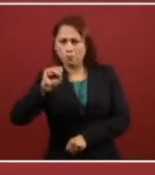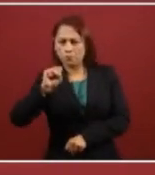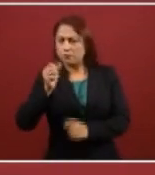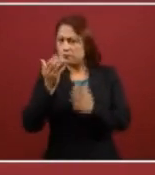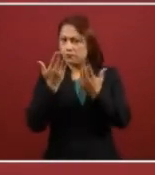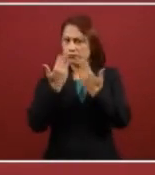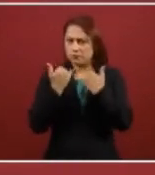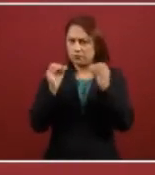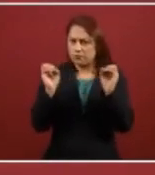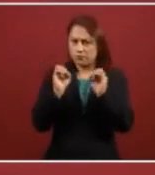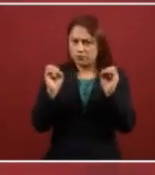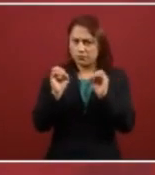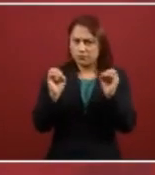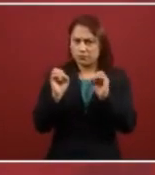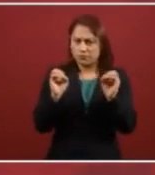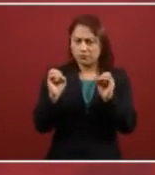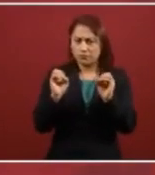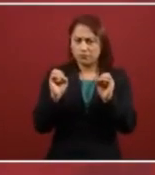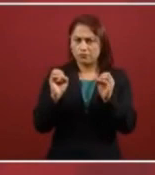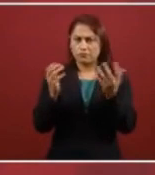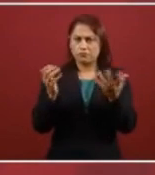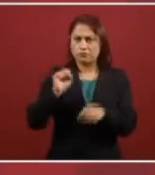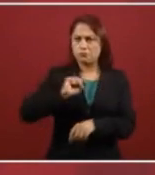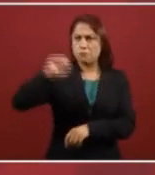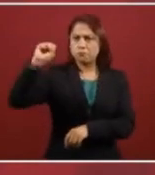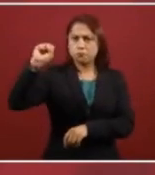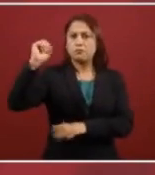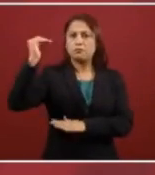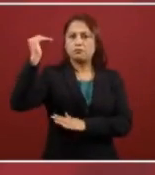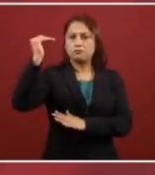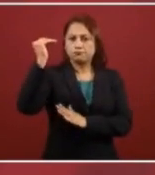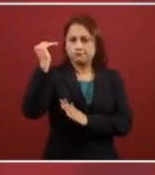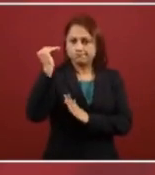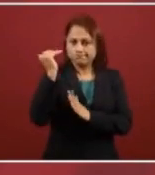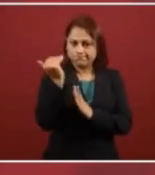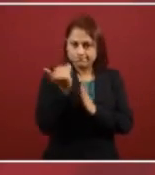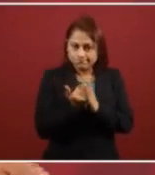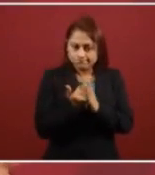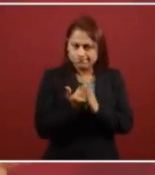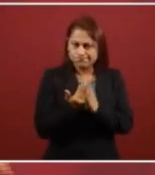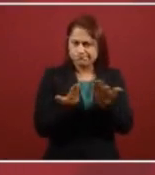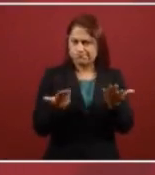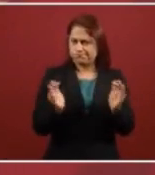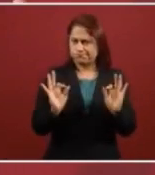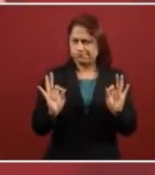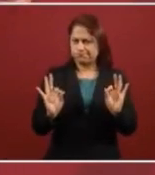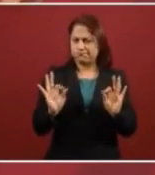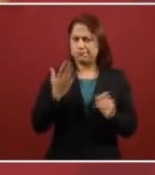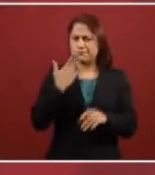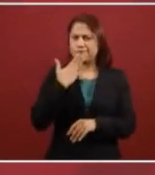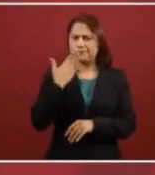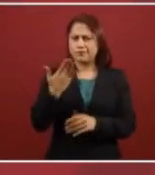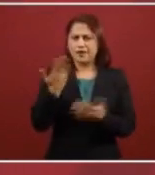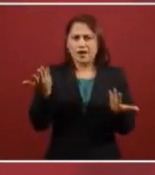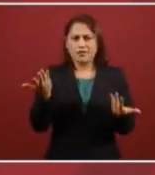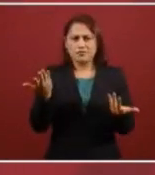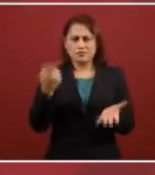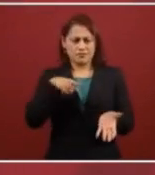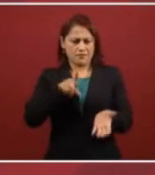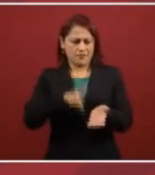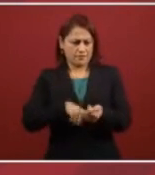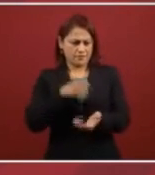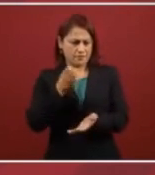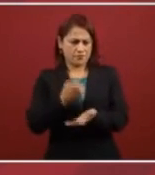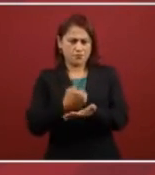inflation. On the contrary, inflation has dropped. Entonces, so therefore, estamos bien. We're fine.